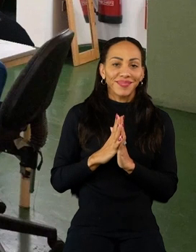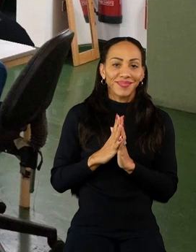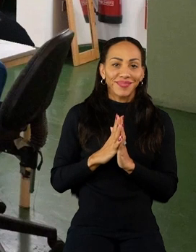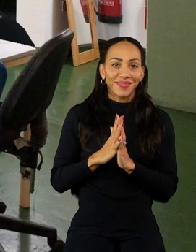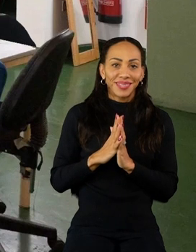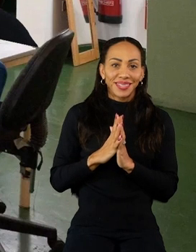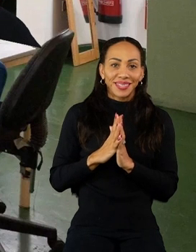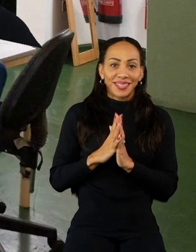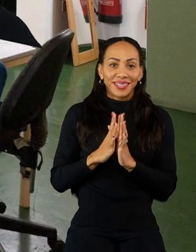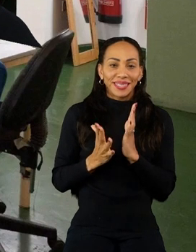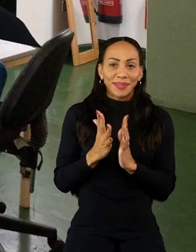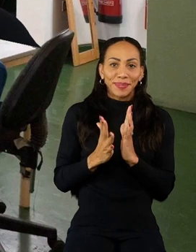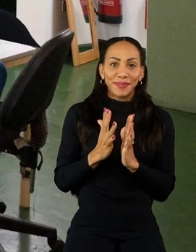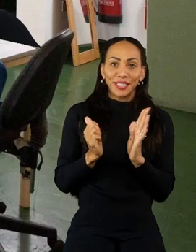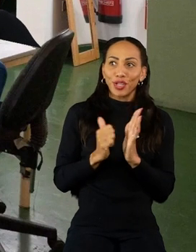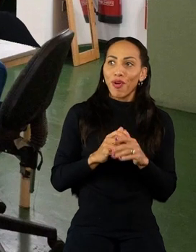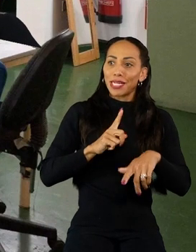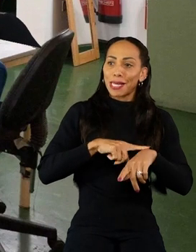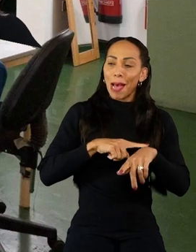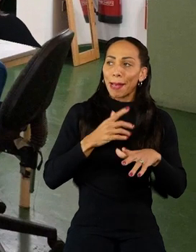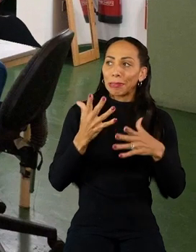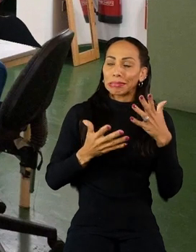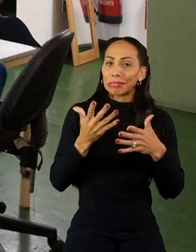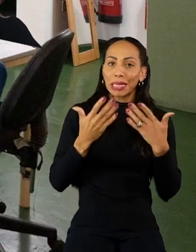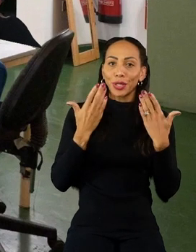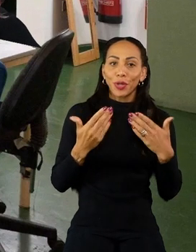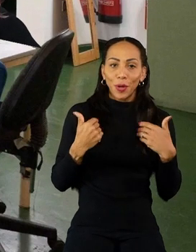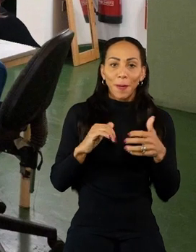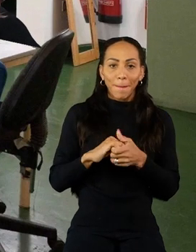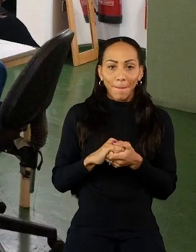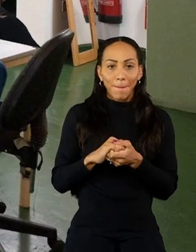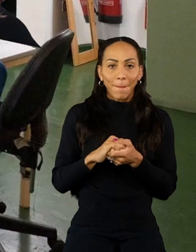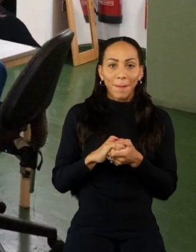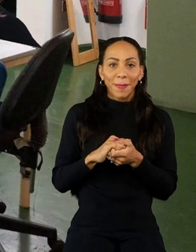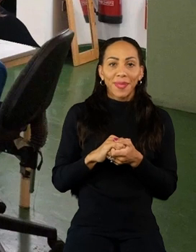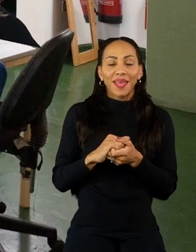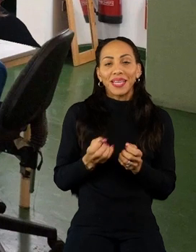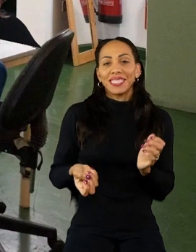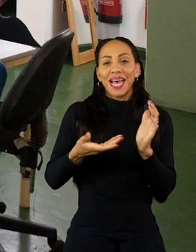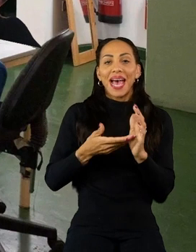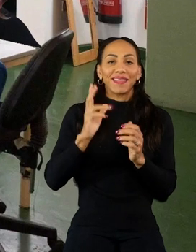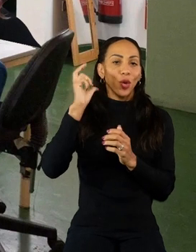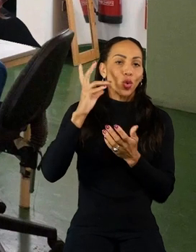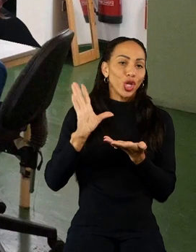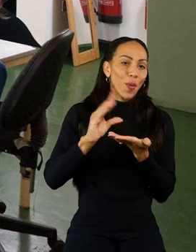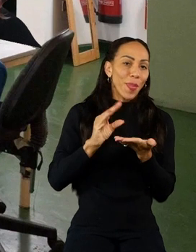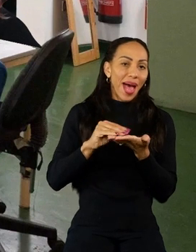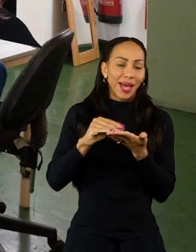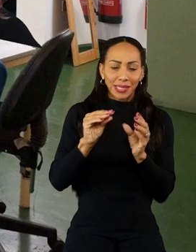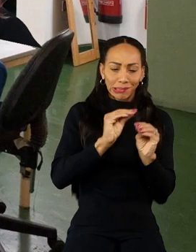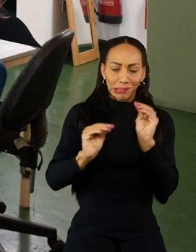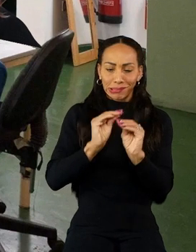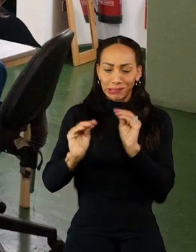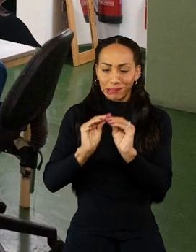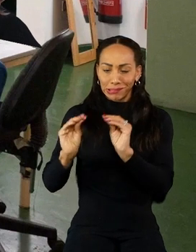the different bits and pieces. Whether it's all in the right time, I don't know. I think I have to go back and put the